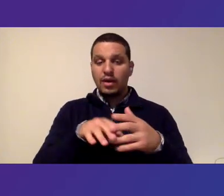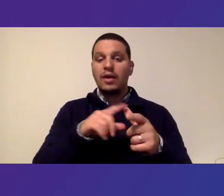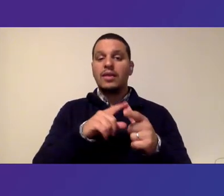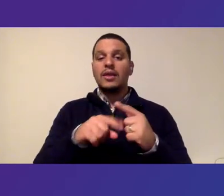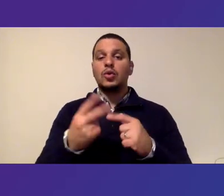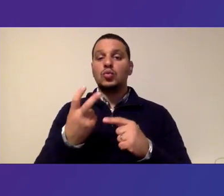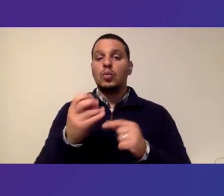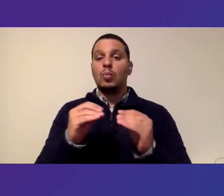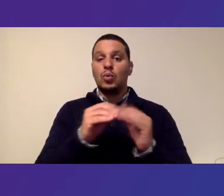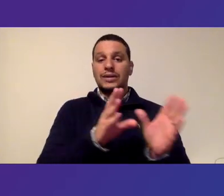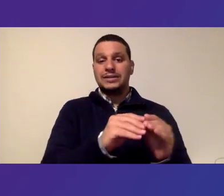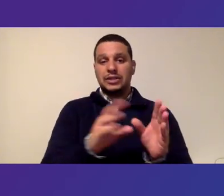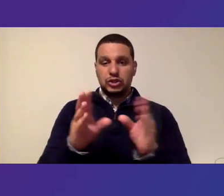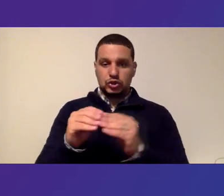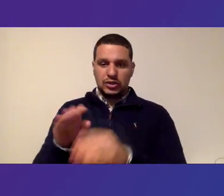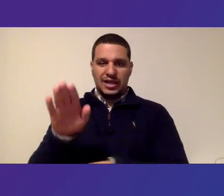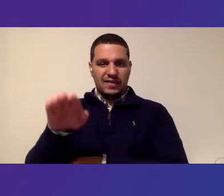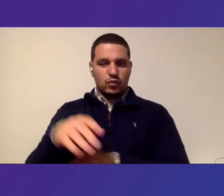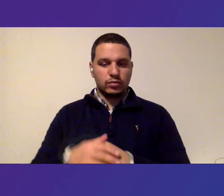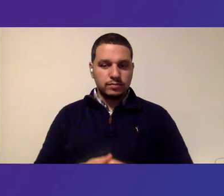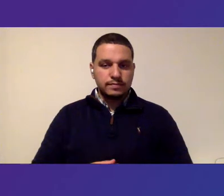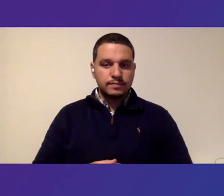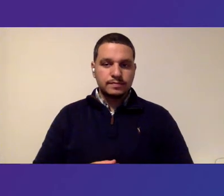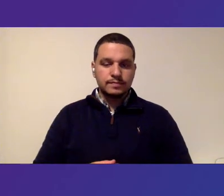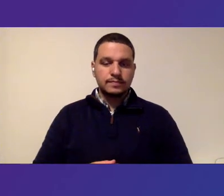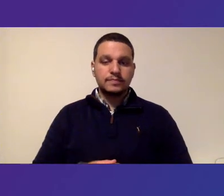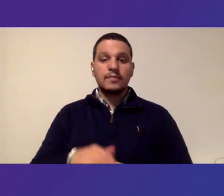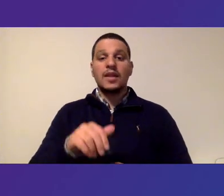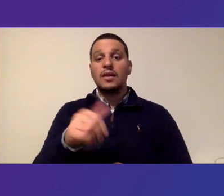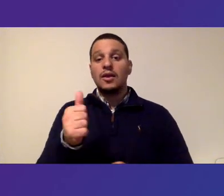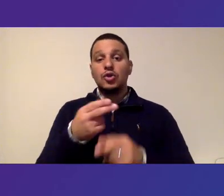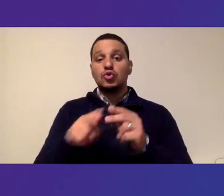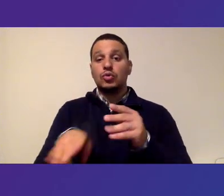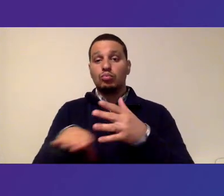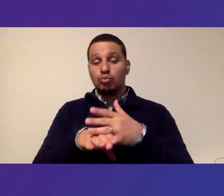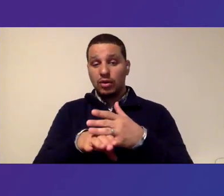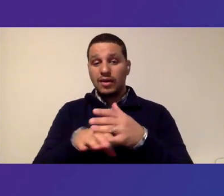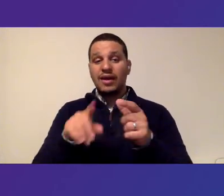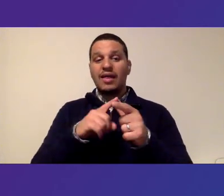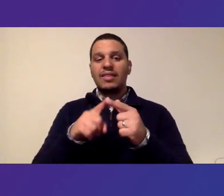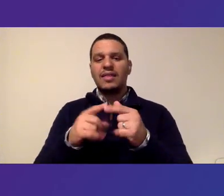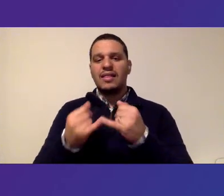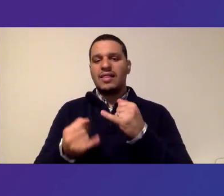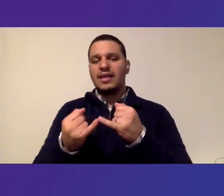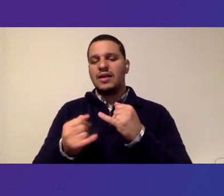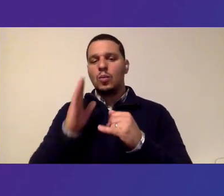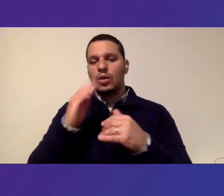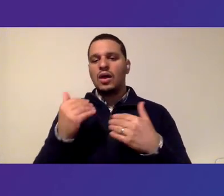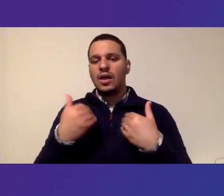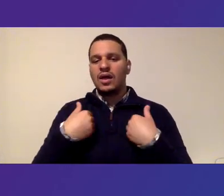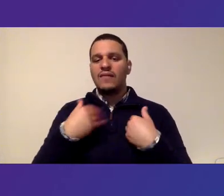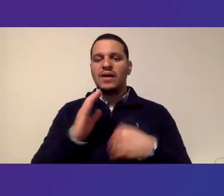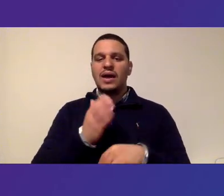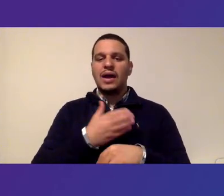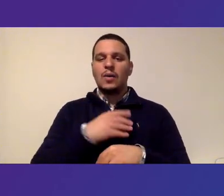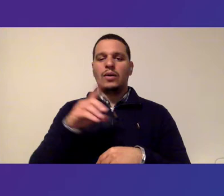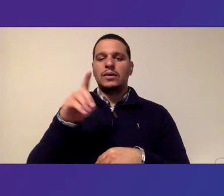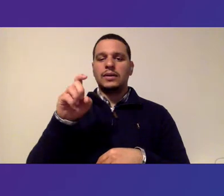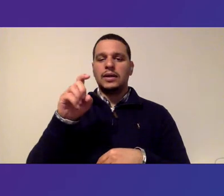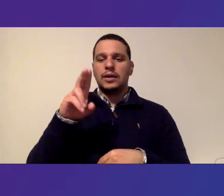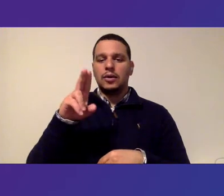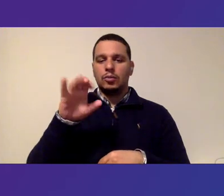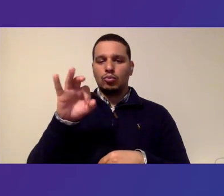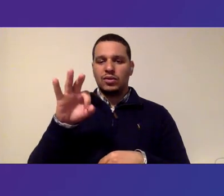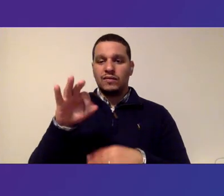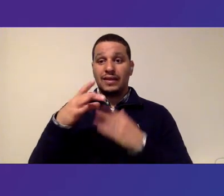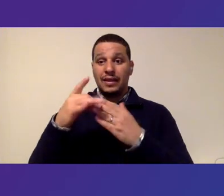more sessions that happen in the afternoon, another short break, and then we'll have our debrief led by Jonathan